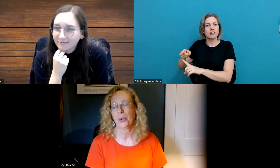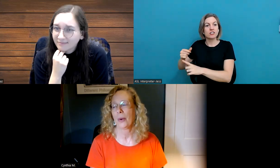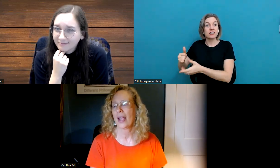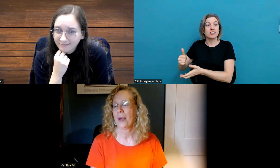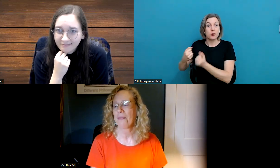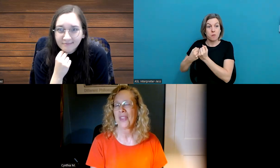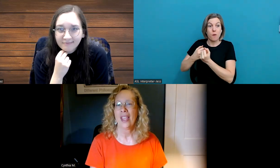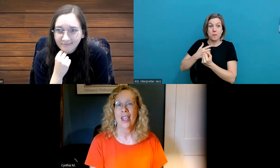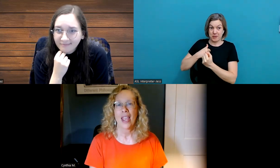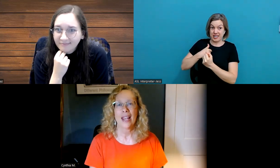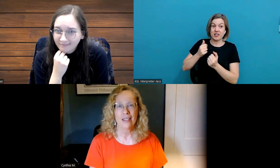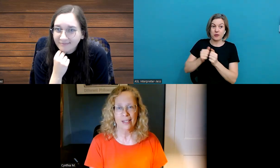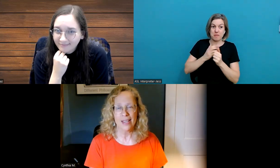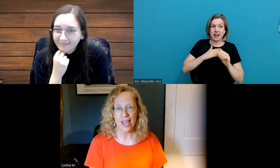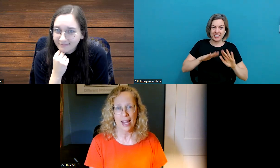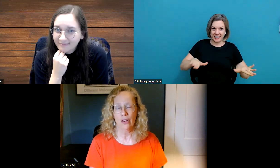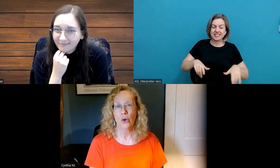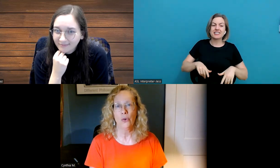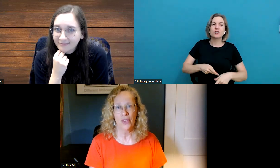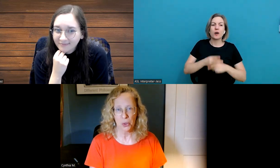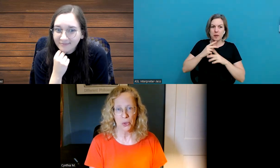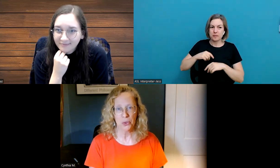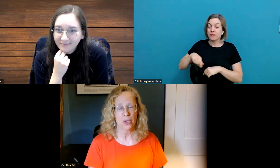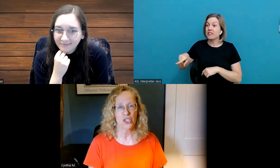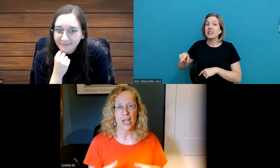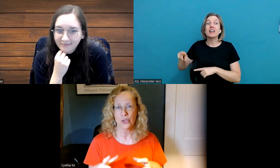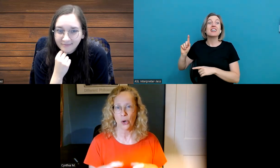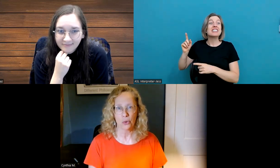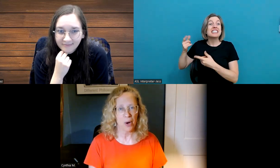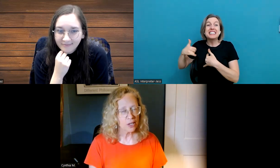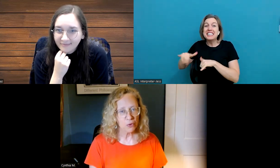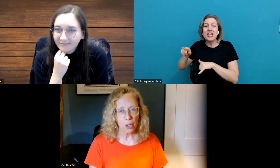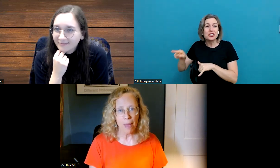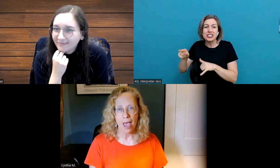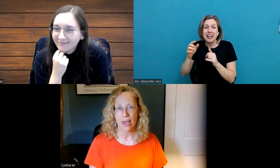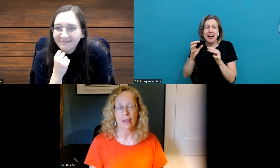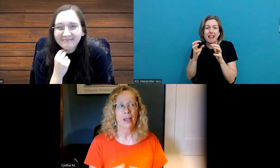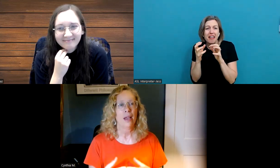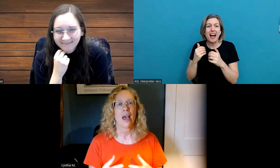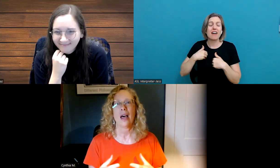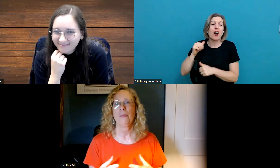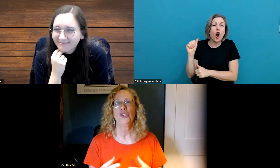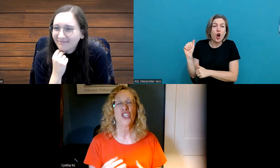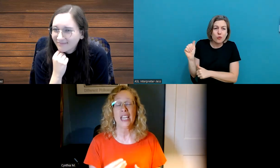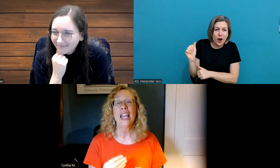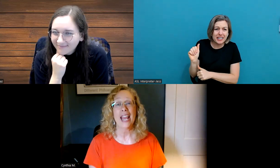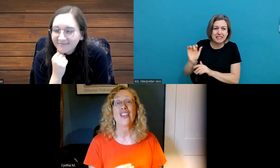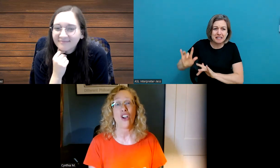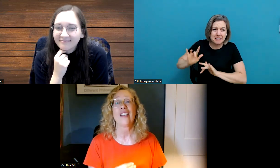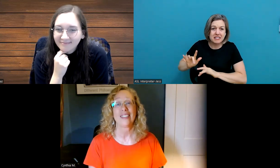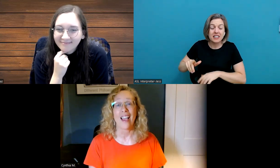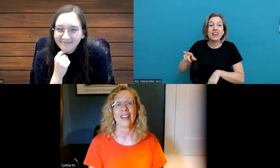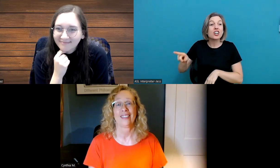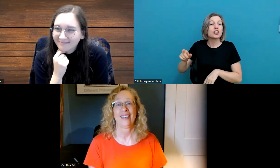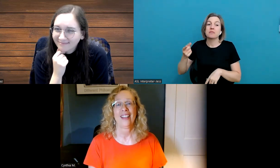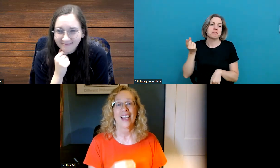when they were growing up. And to this day, her fingers, she has arthritis very bad. She